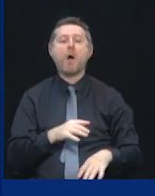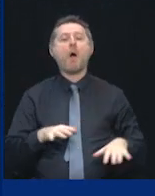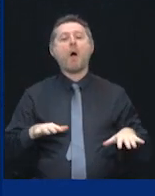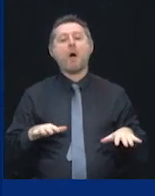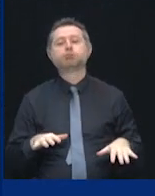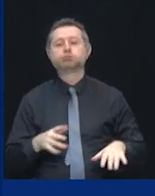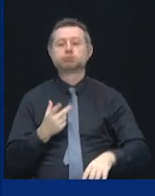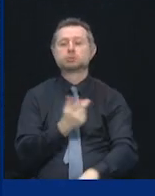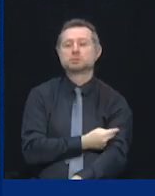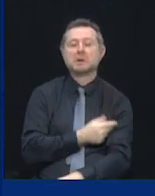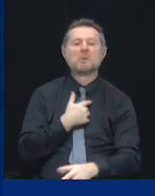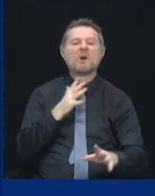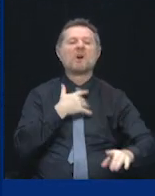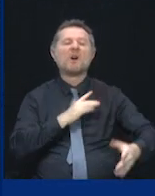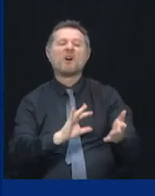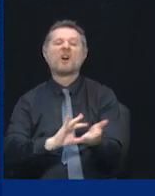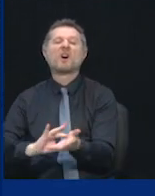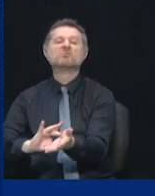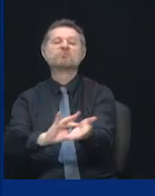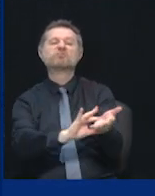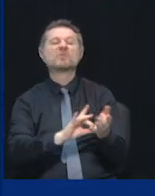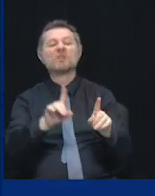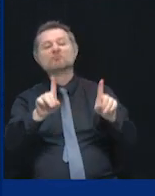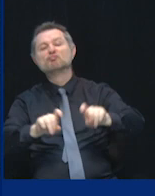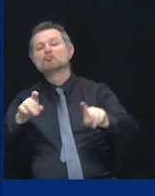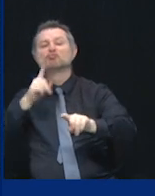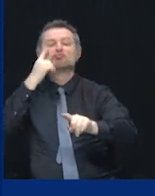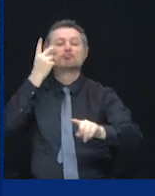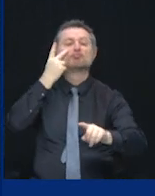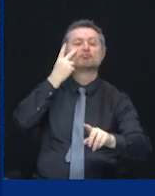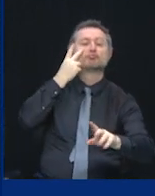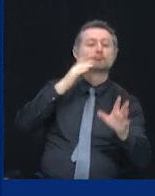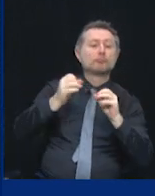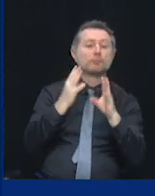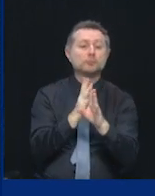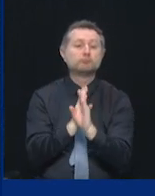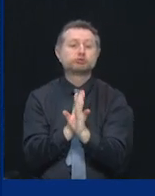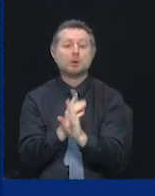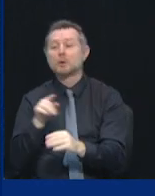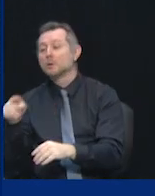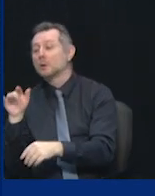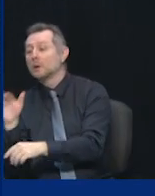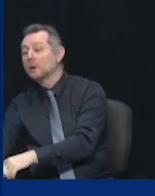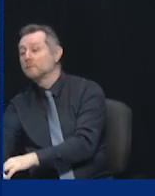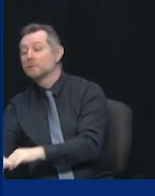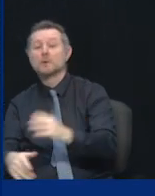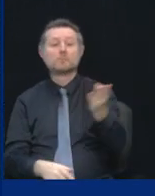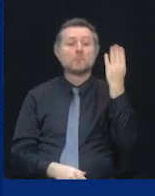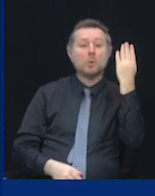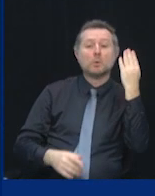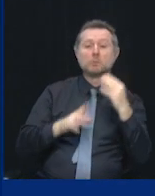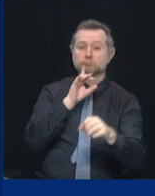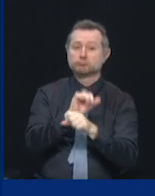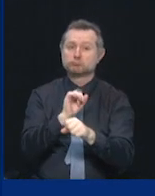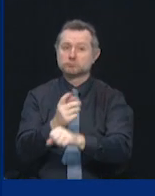them, see how it works, see what the receptivity rate is, and then we can adjust.